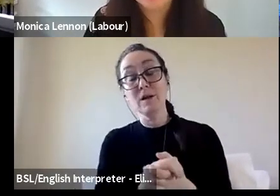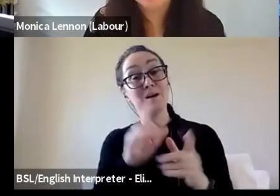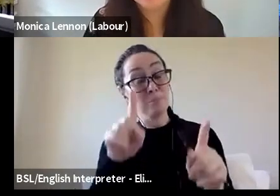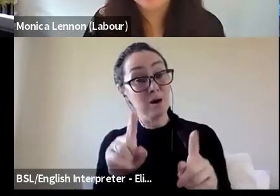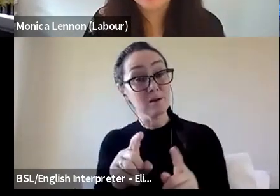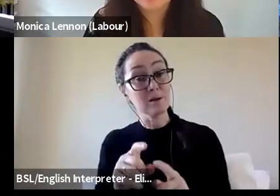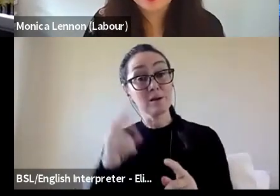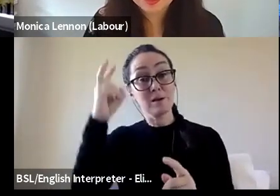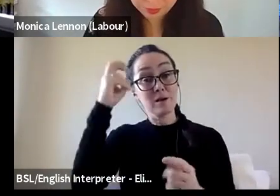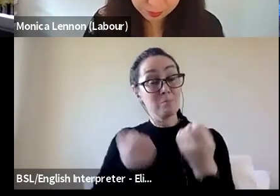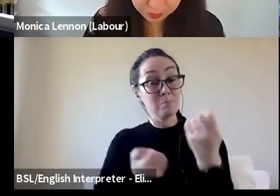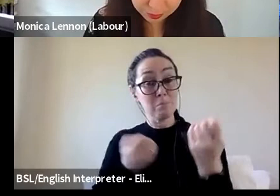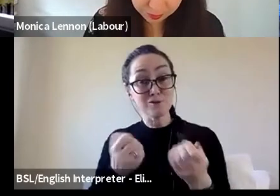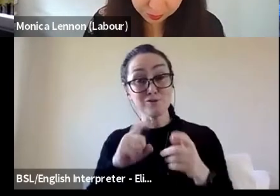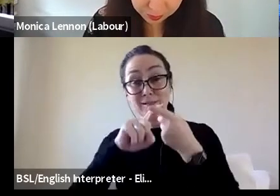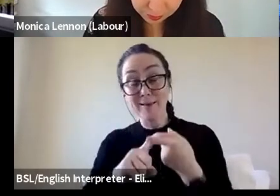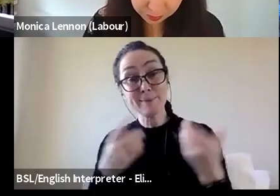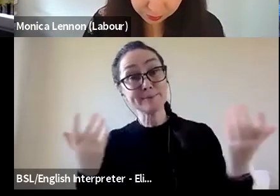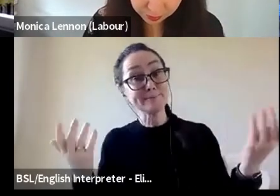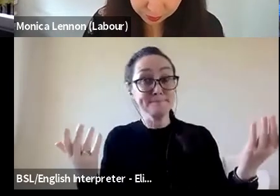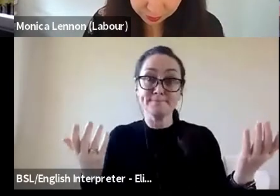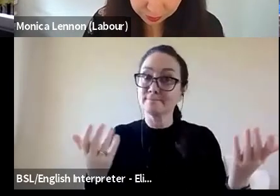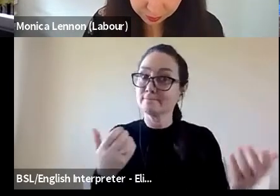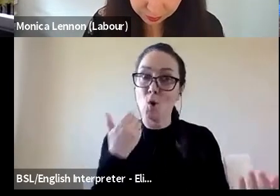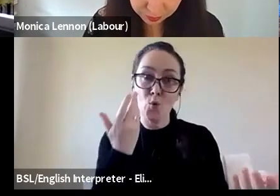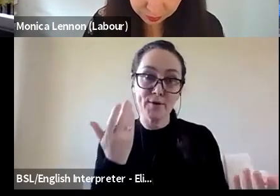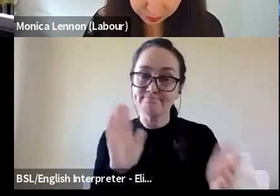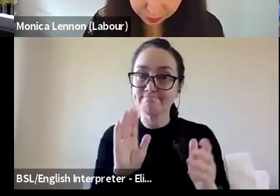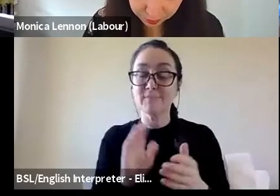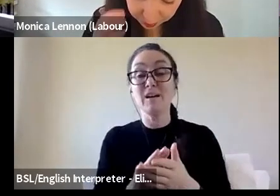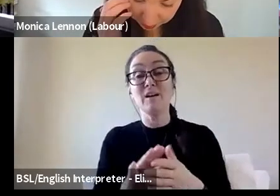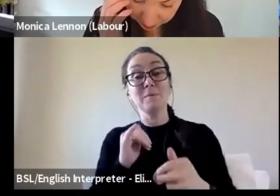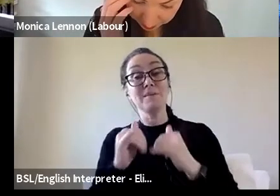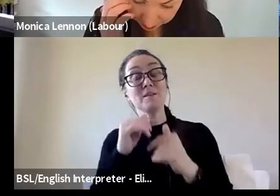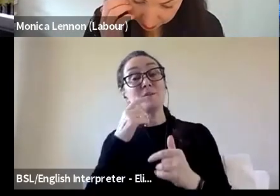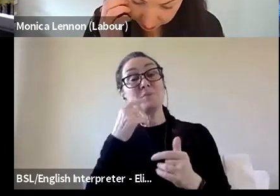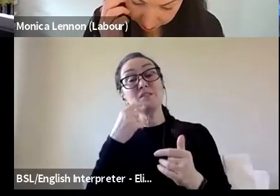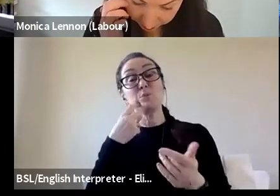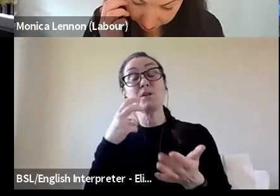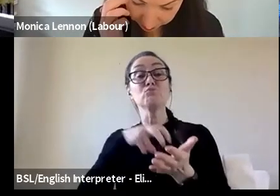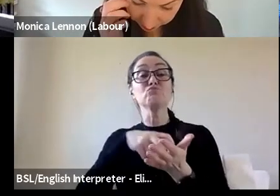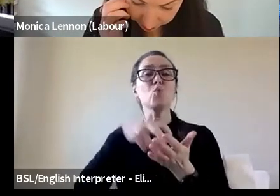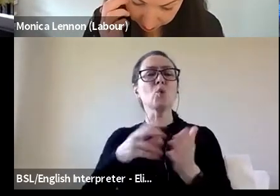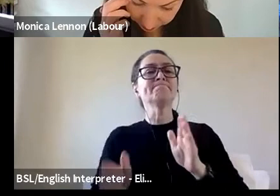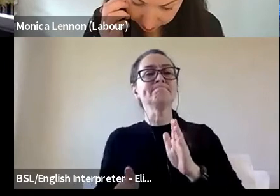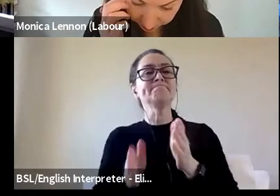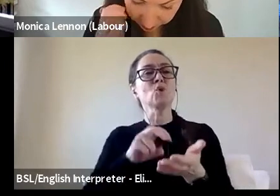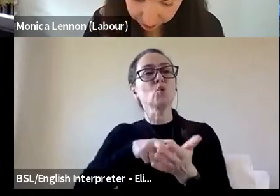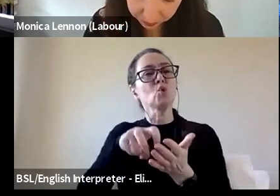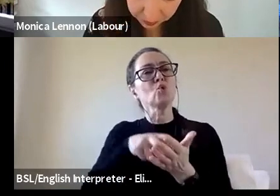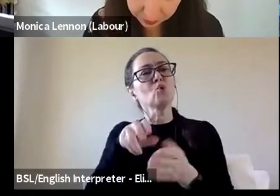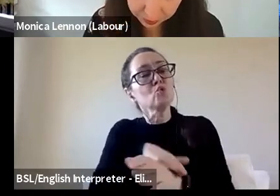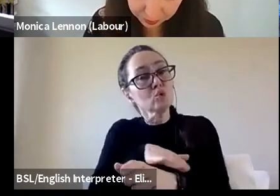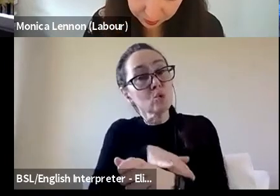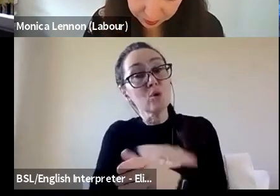unreliable, timetables are out of date, and sometimes it's easier for me to walk slowly into town rather than stand in the rain for 45 minutes. My late